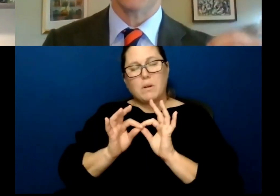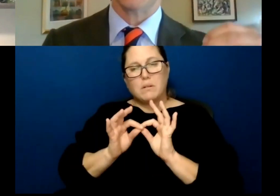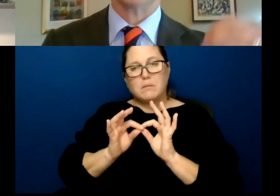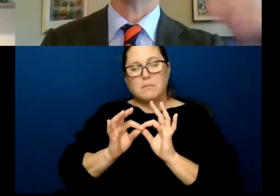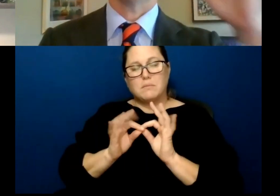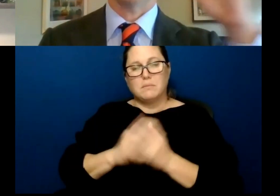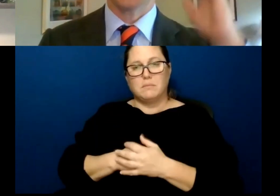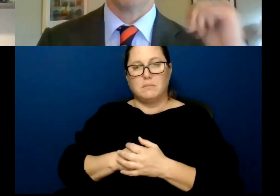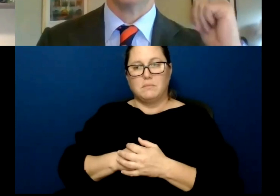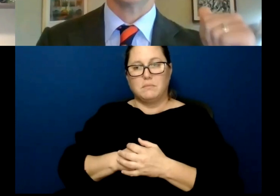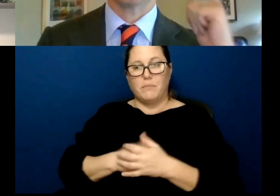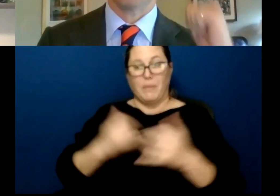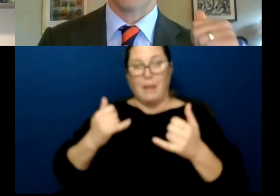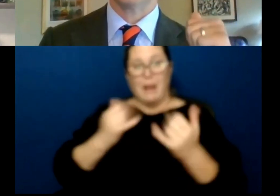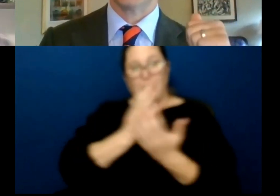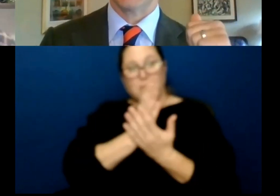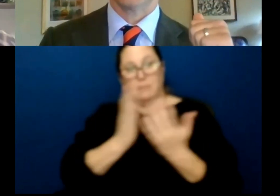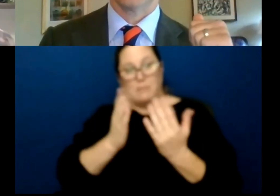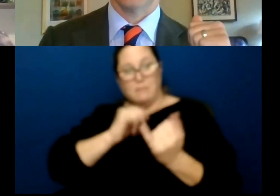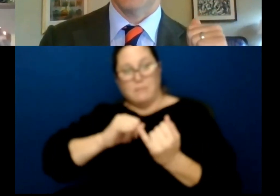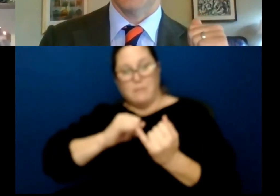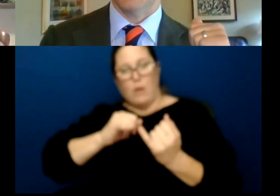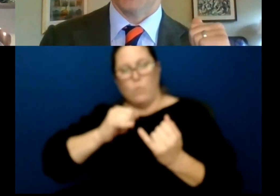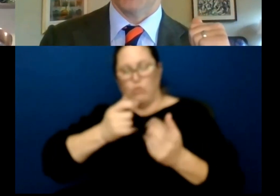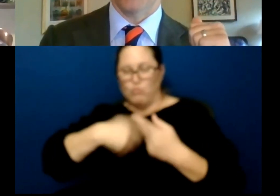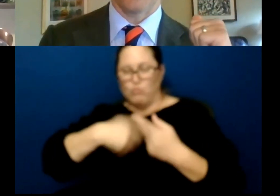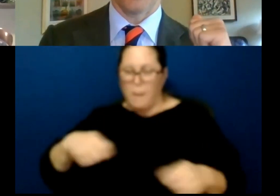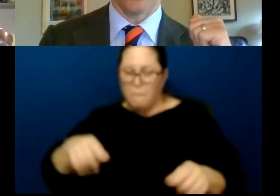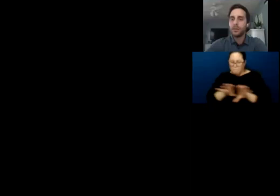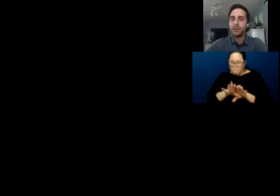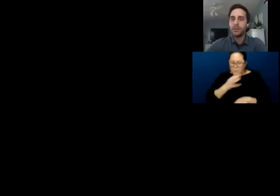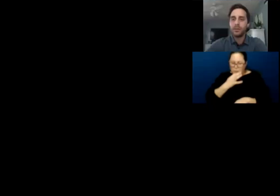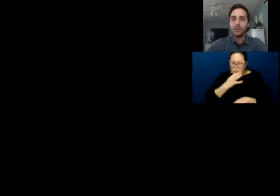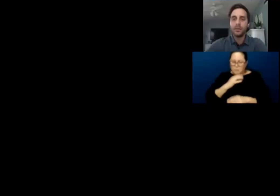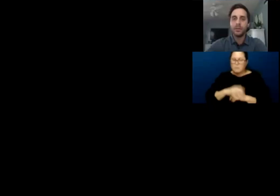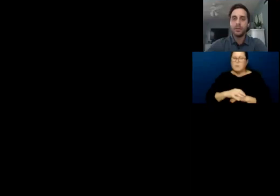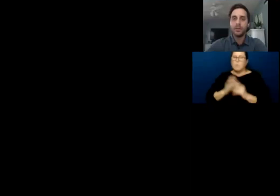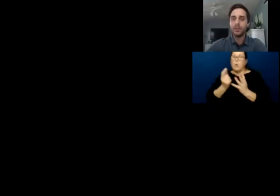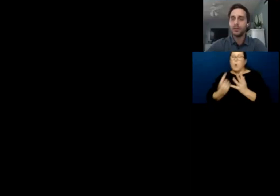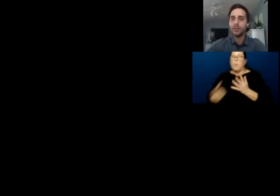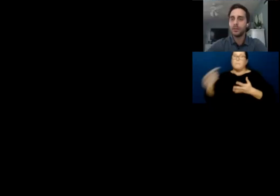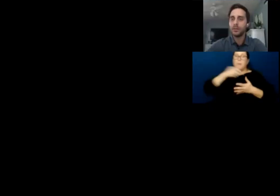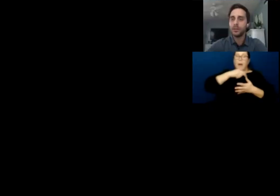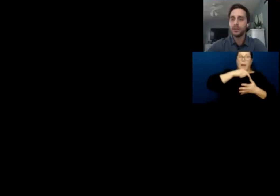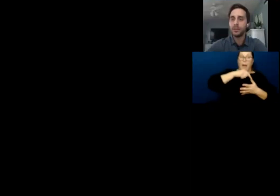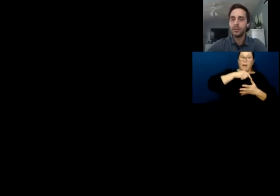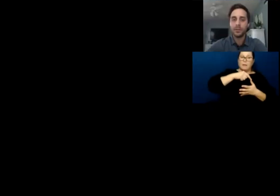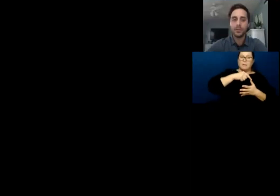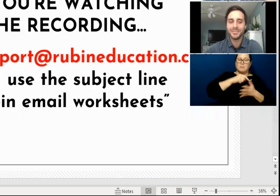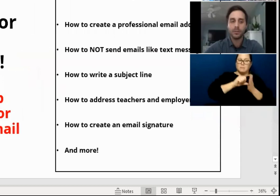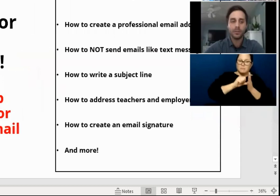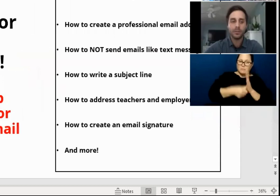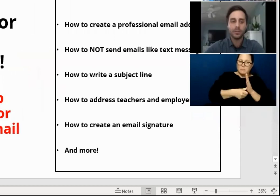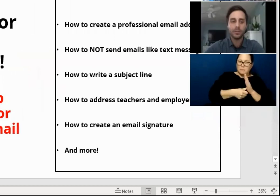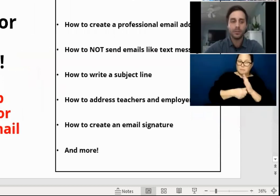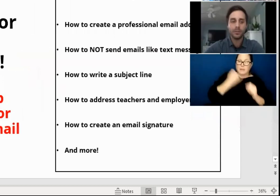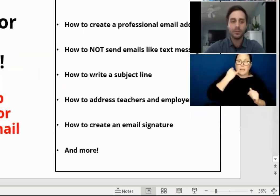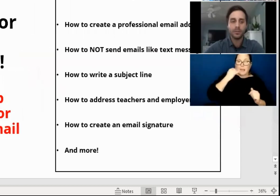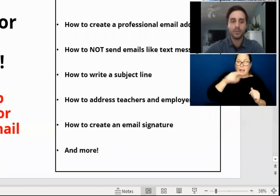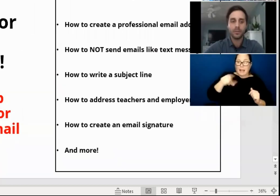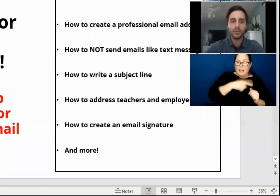to reiterate what I mentioned at the very beginning, and then we will wrap up with our guests. So those who missed this at the